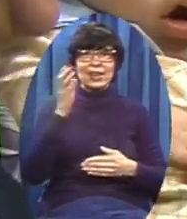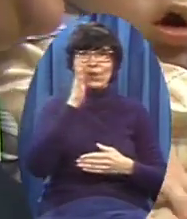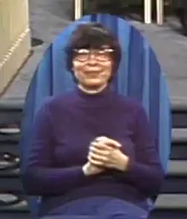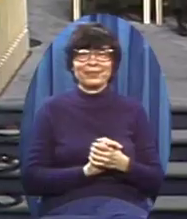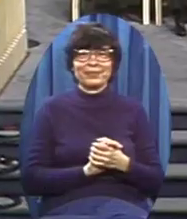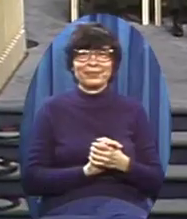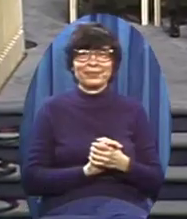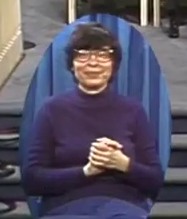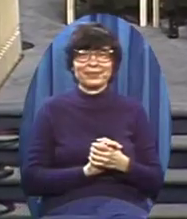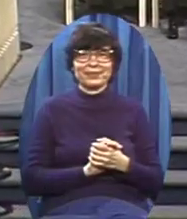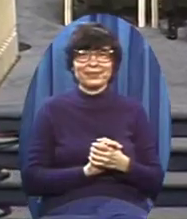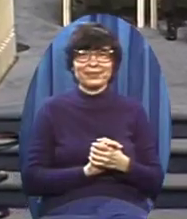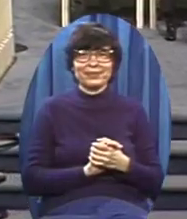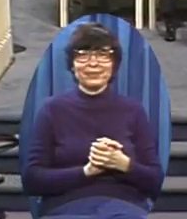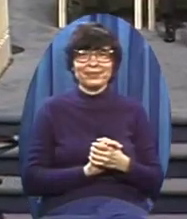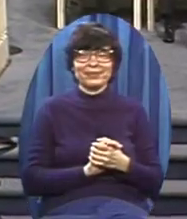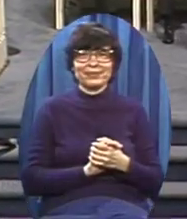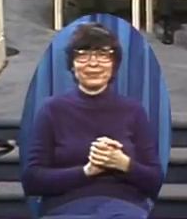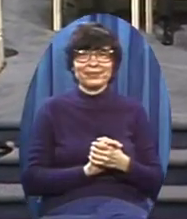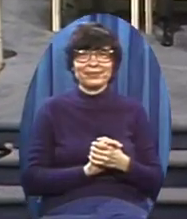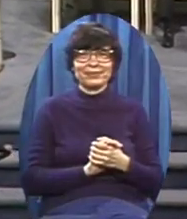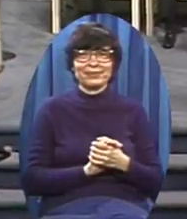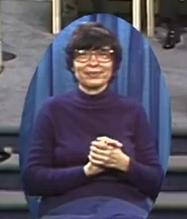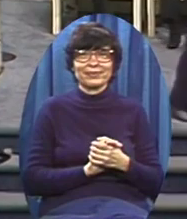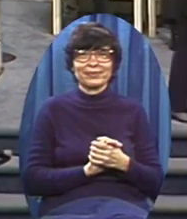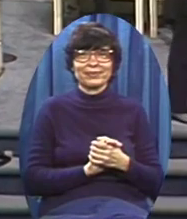may I hold him?